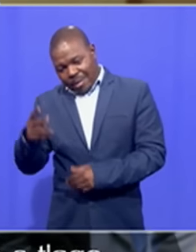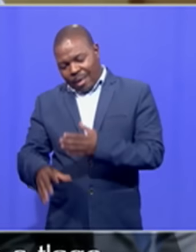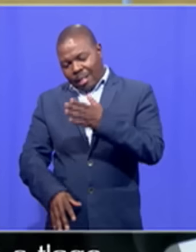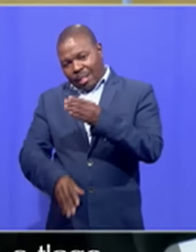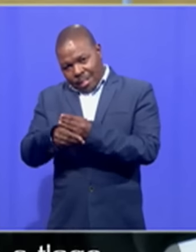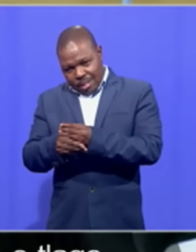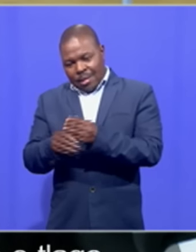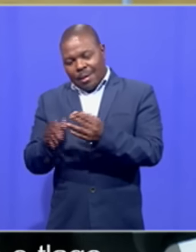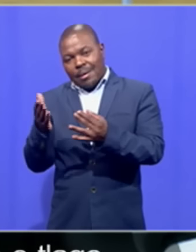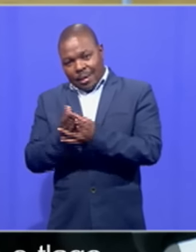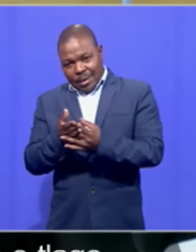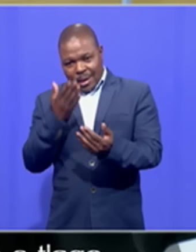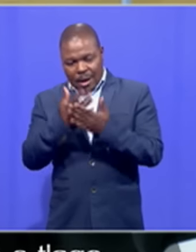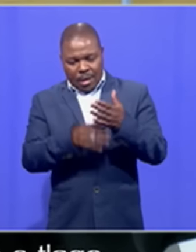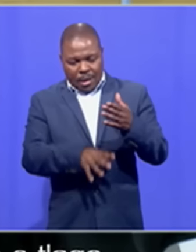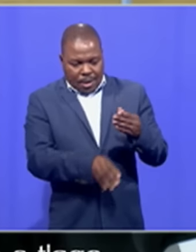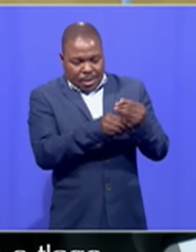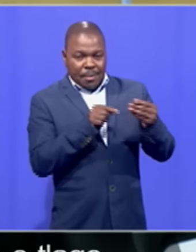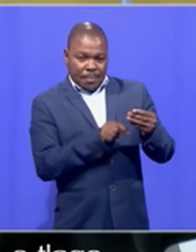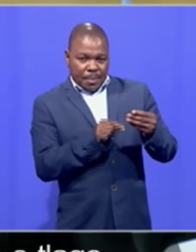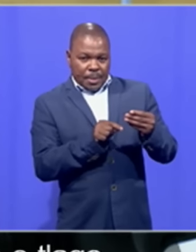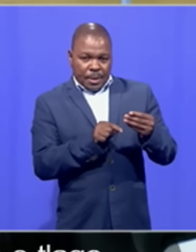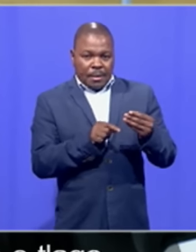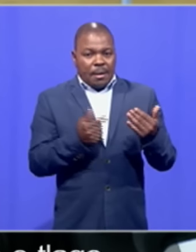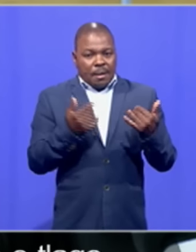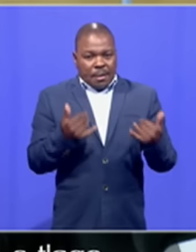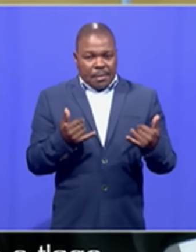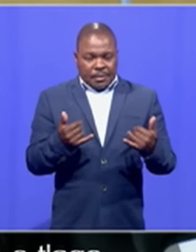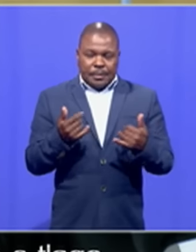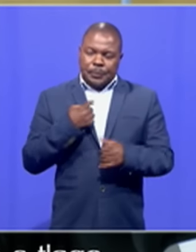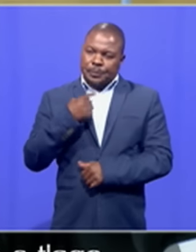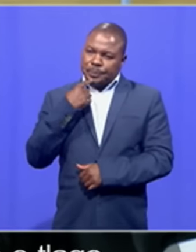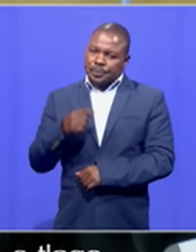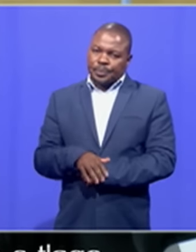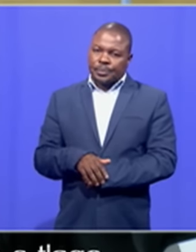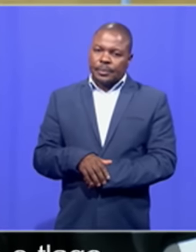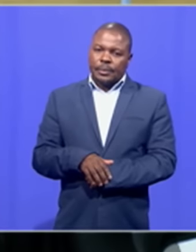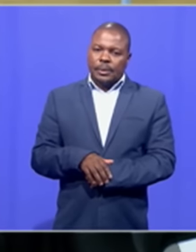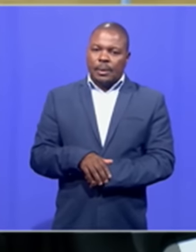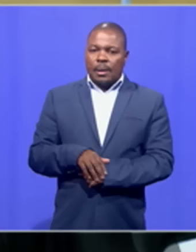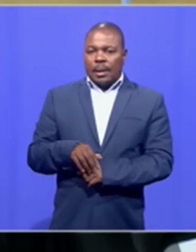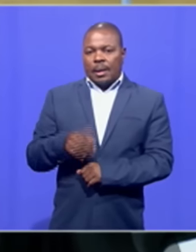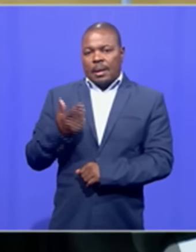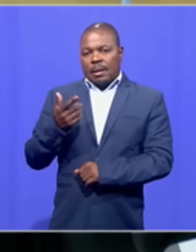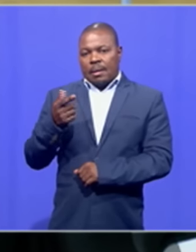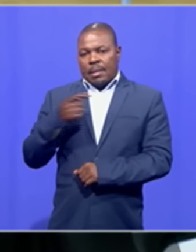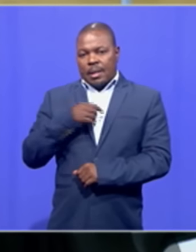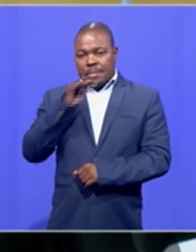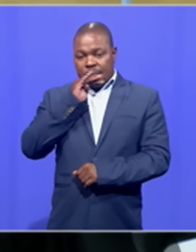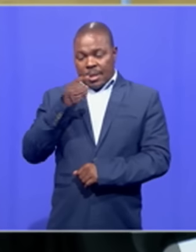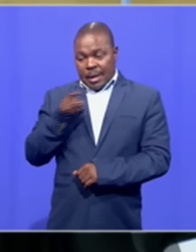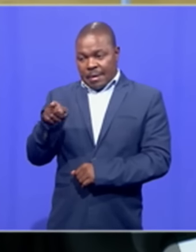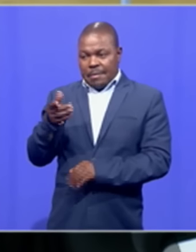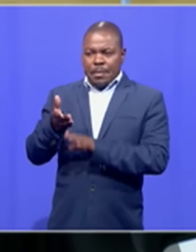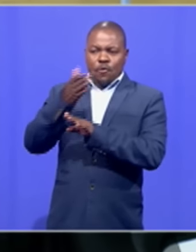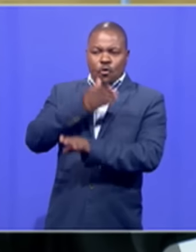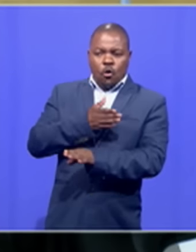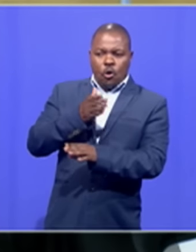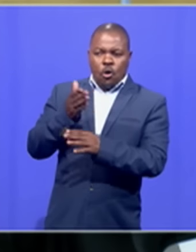that may be added in this matter, to therefore suggest that the initial Schedule 5 offence which is stated